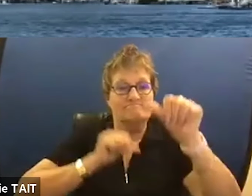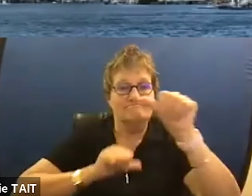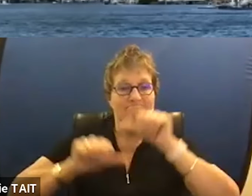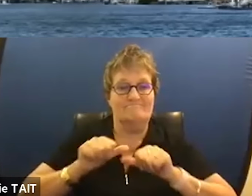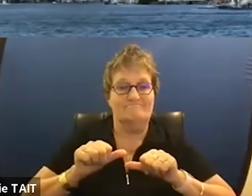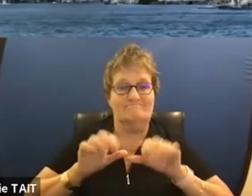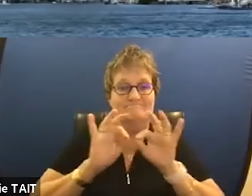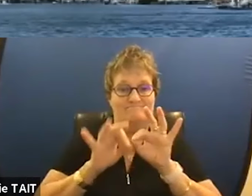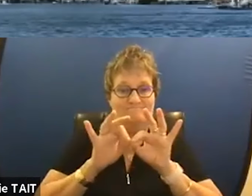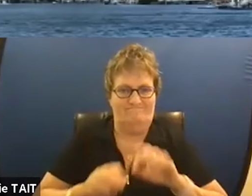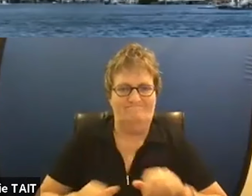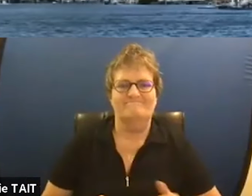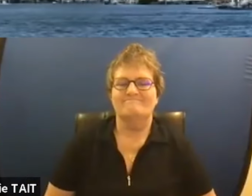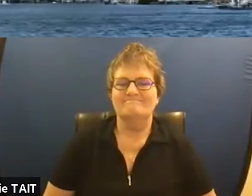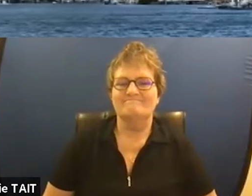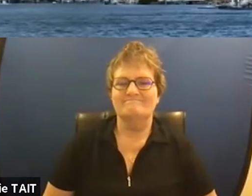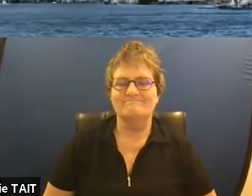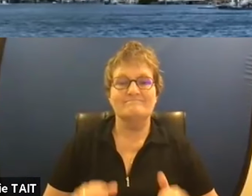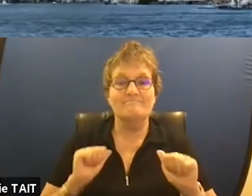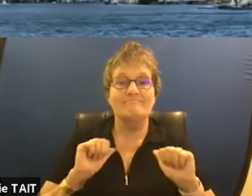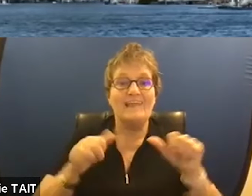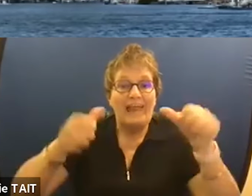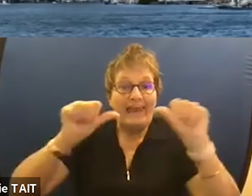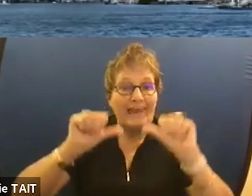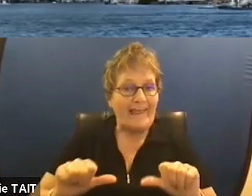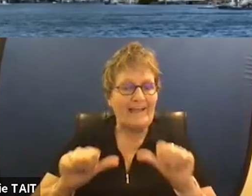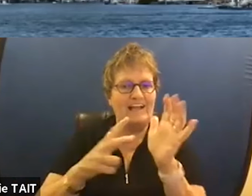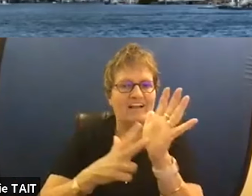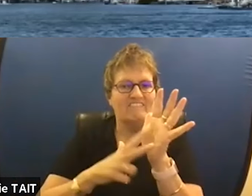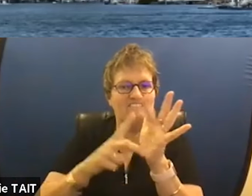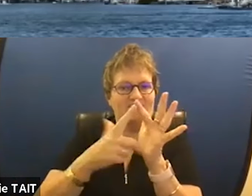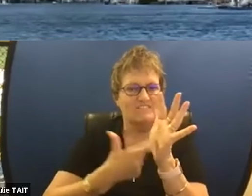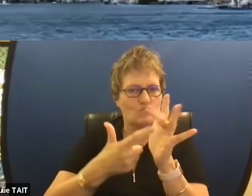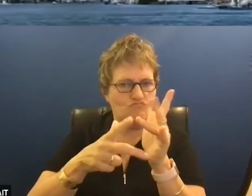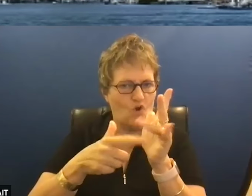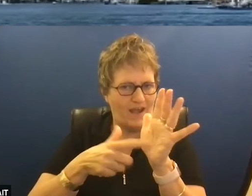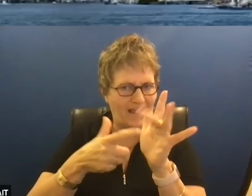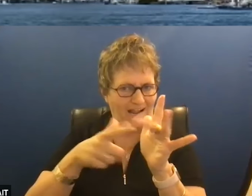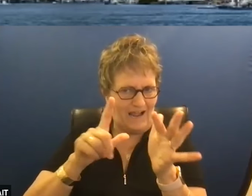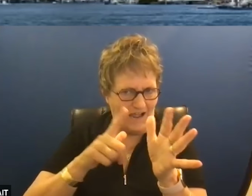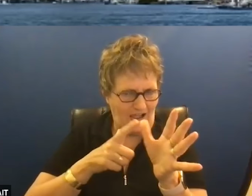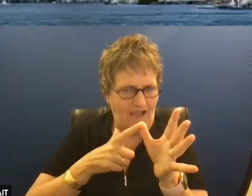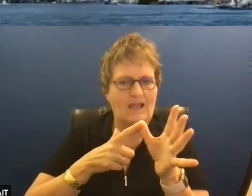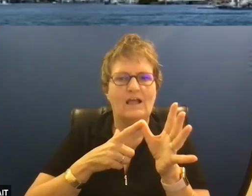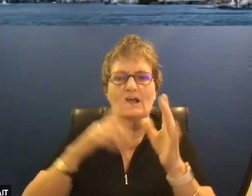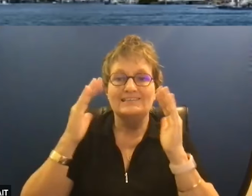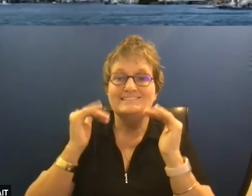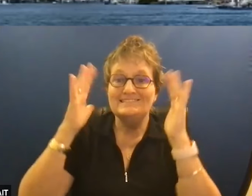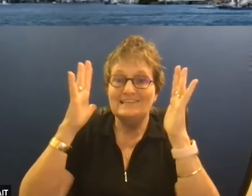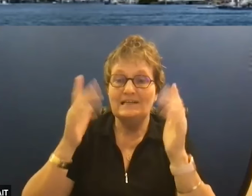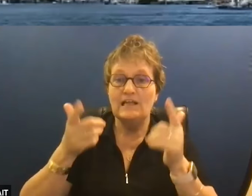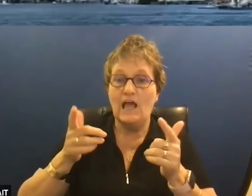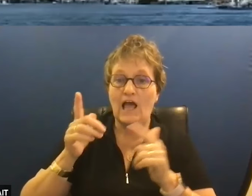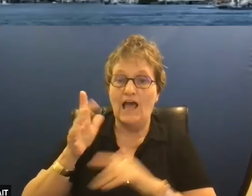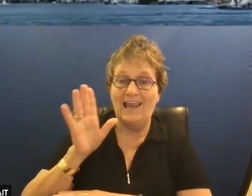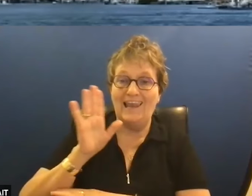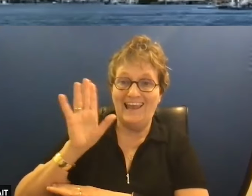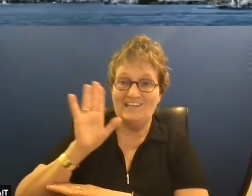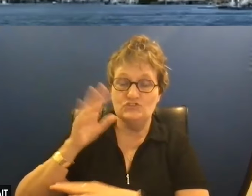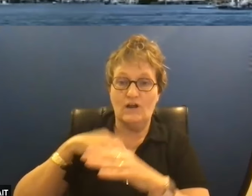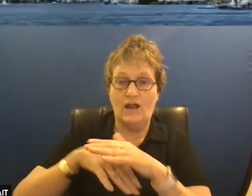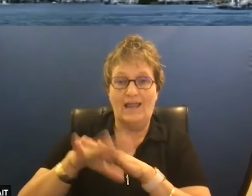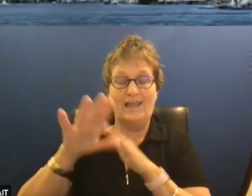Next, I would like to introduce Veronica Jiang, who's a senior lecturer at the School of Marketing, UNS Business